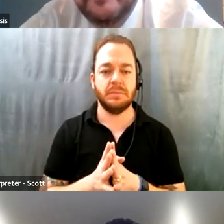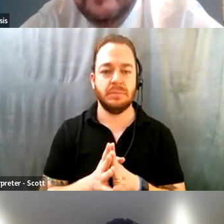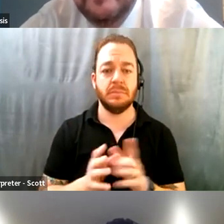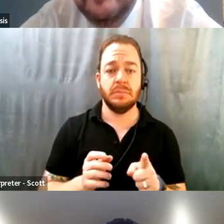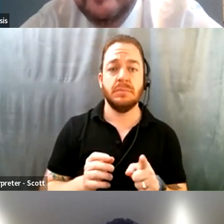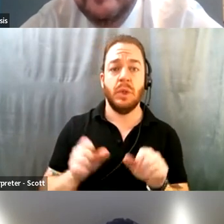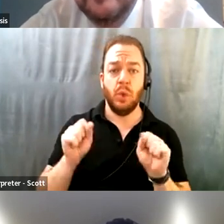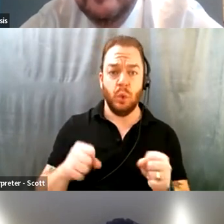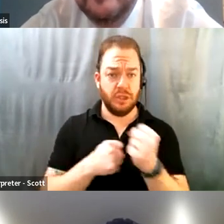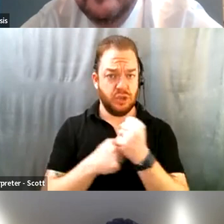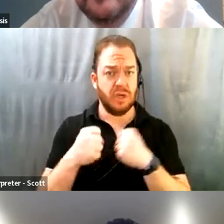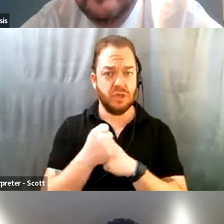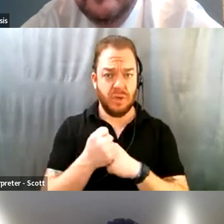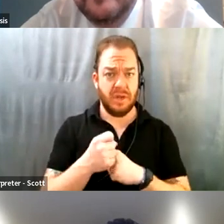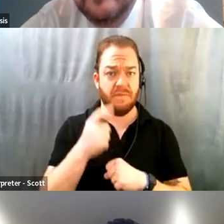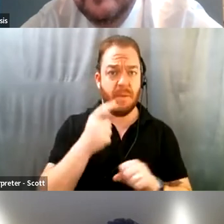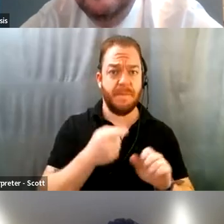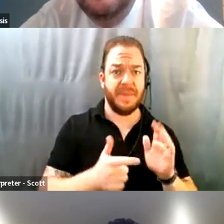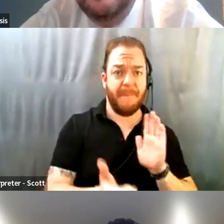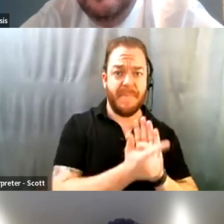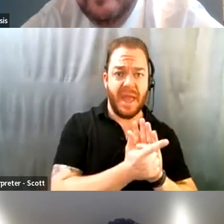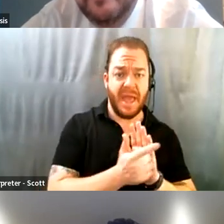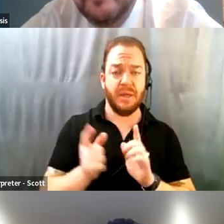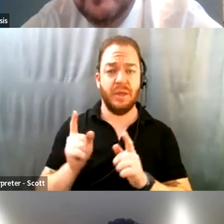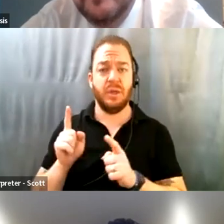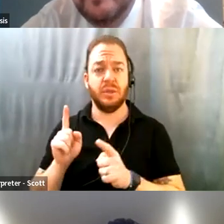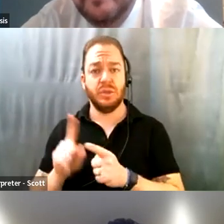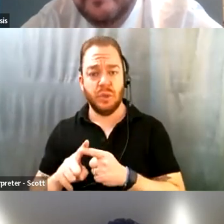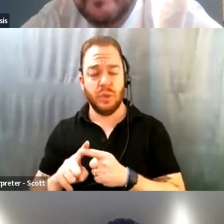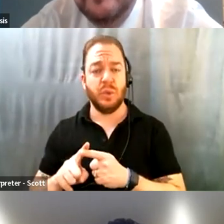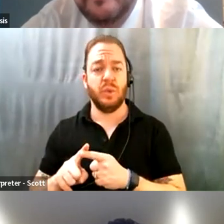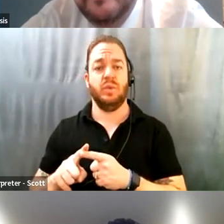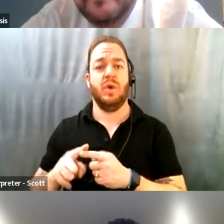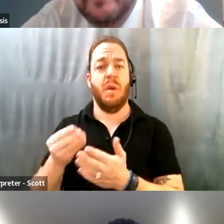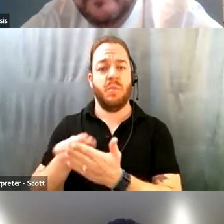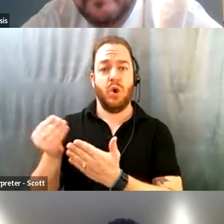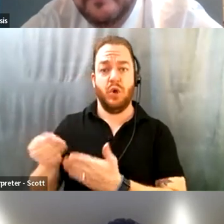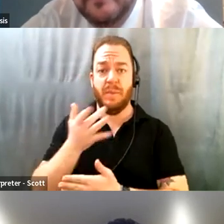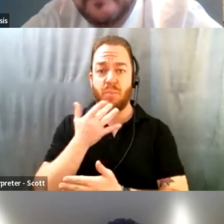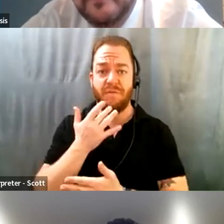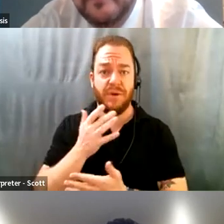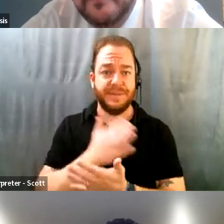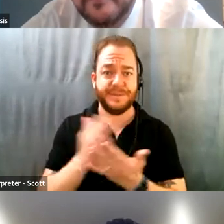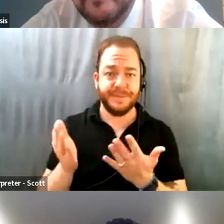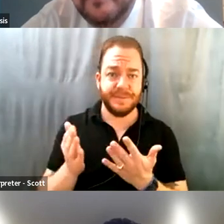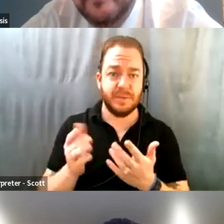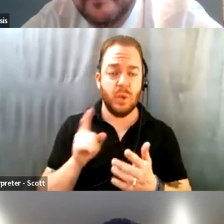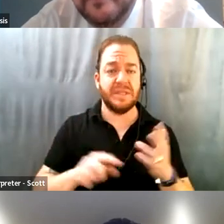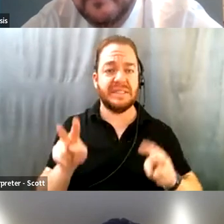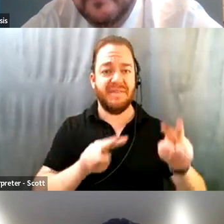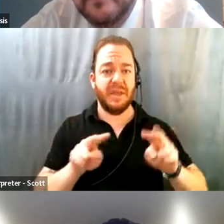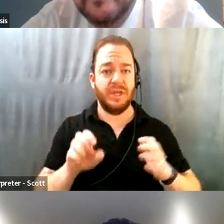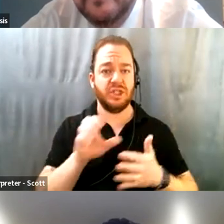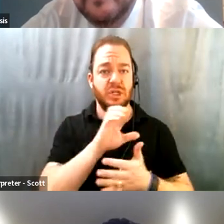could structure it all the way from an outright ban to making it a procurement preference, roll it up into the evaluation criteria in Section